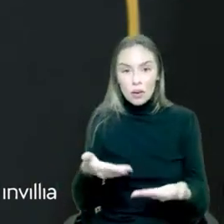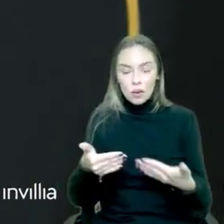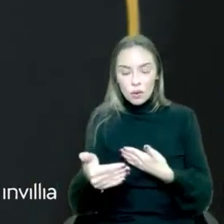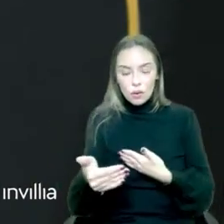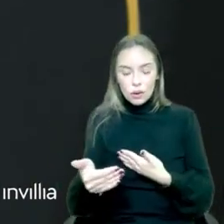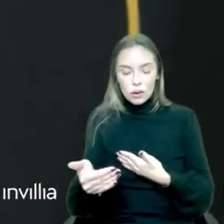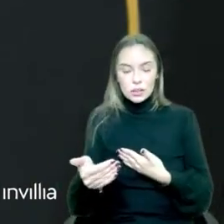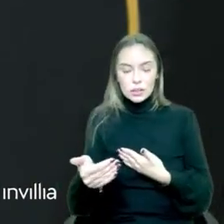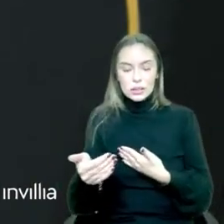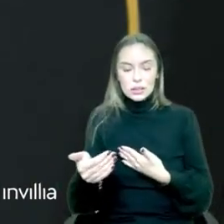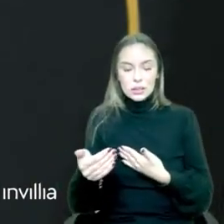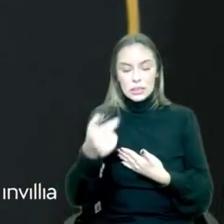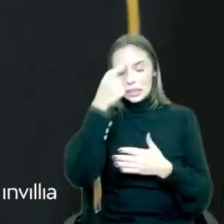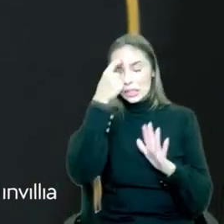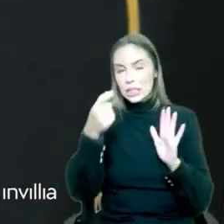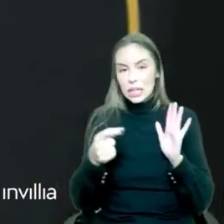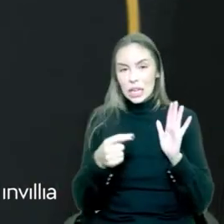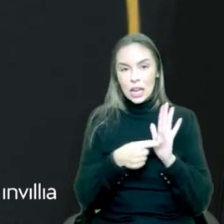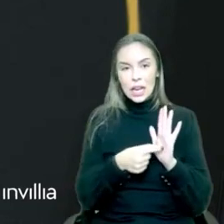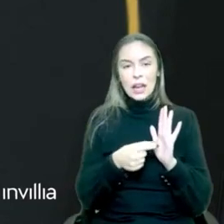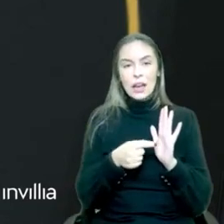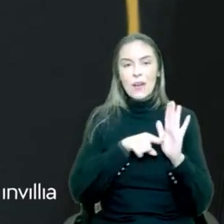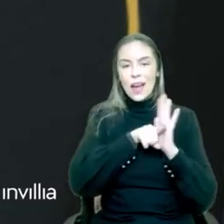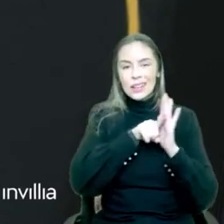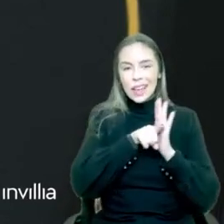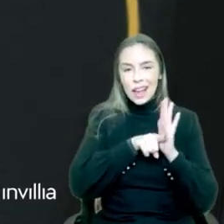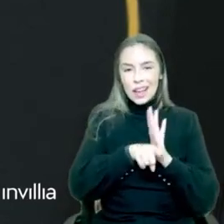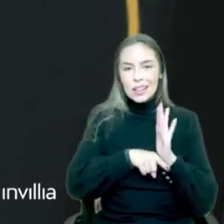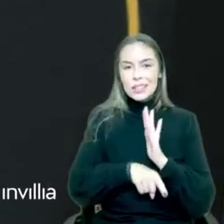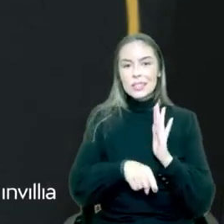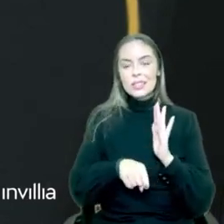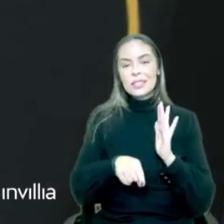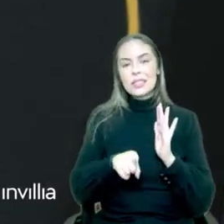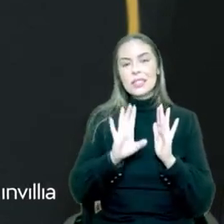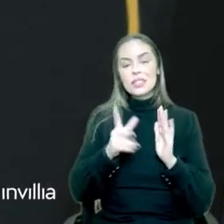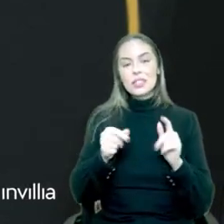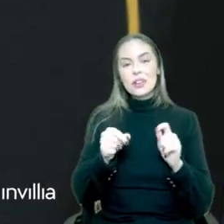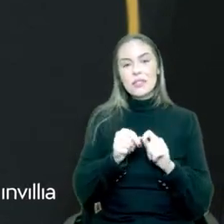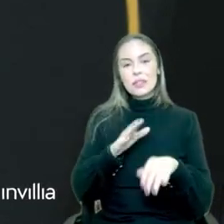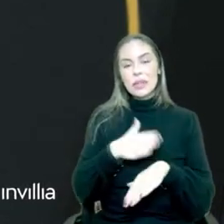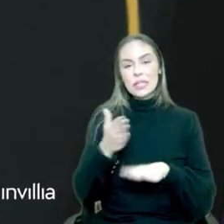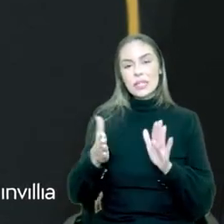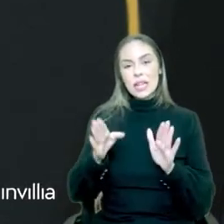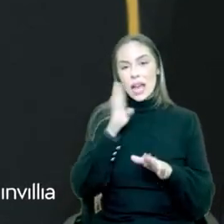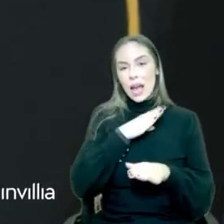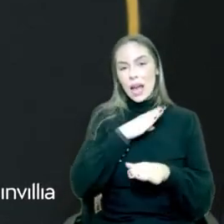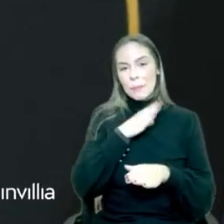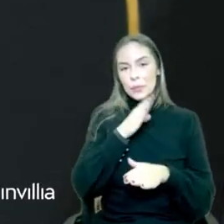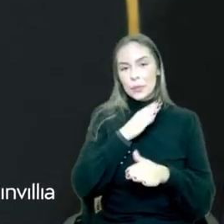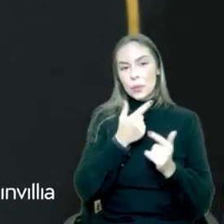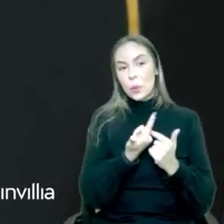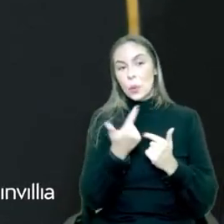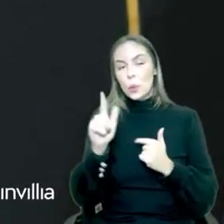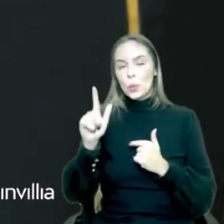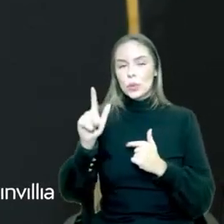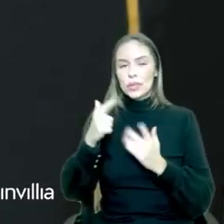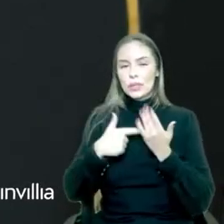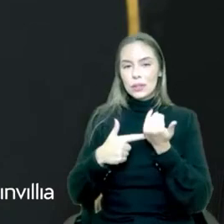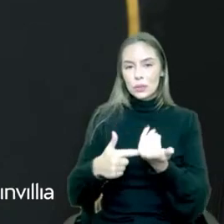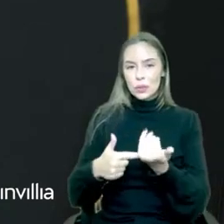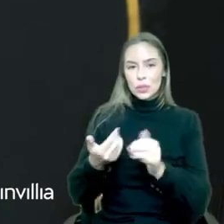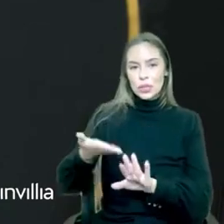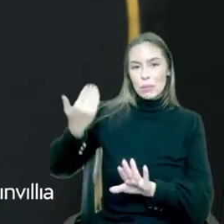AI and analytics, we are seeing this much faster than we have seen with other technologies in the past. We have the